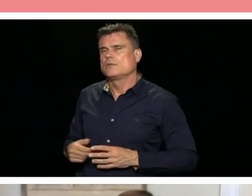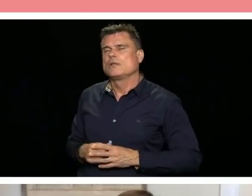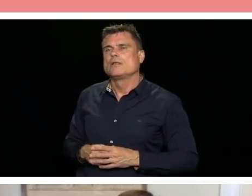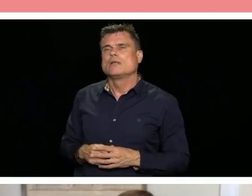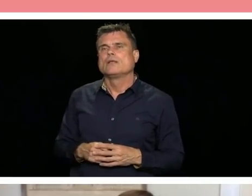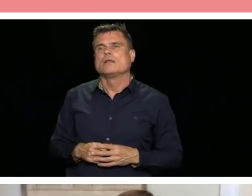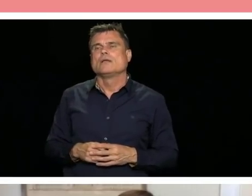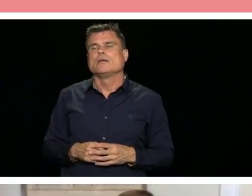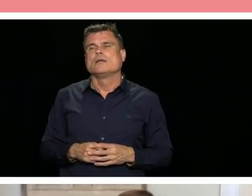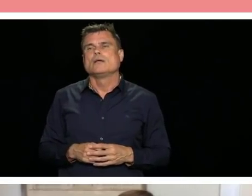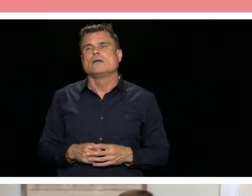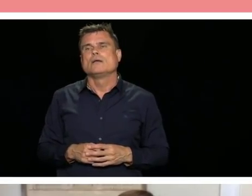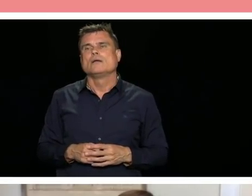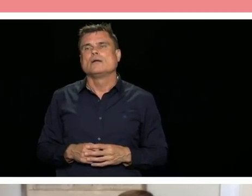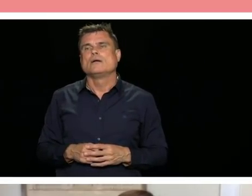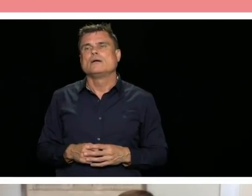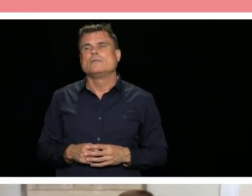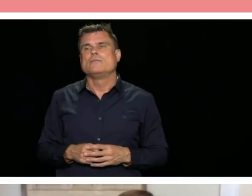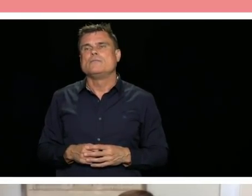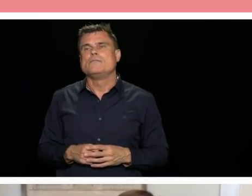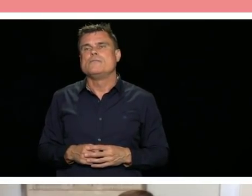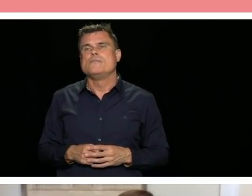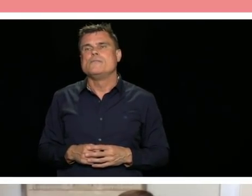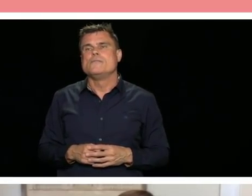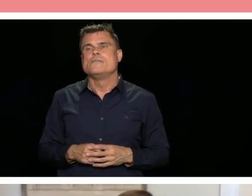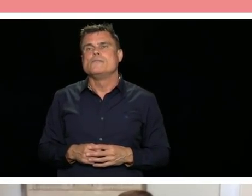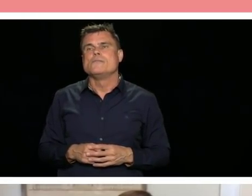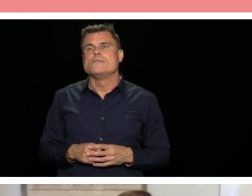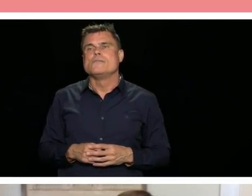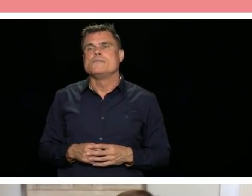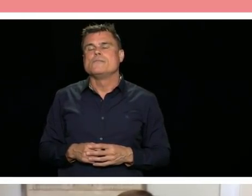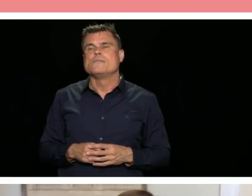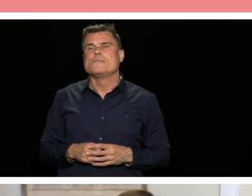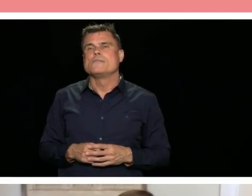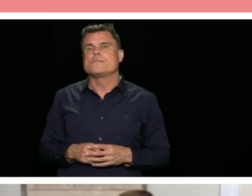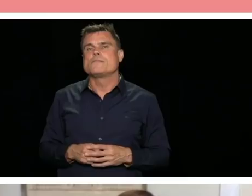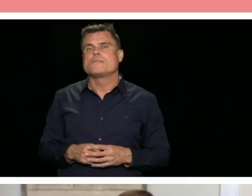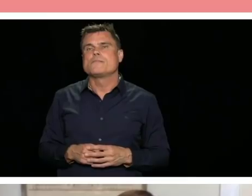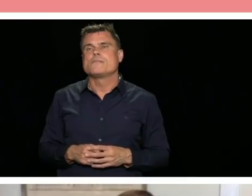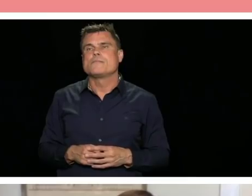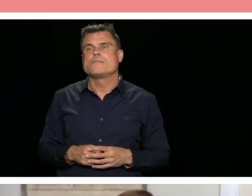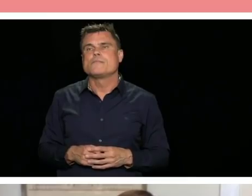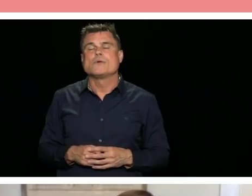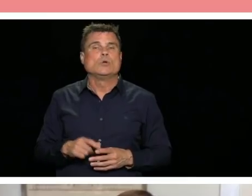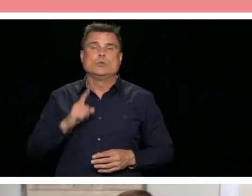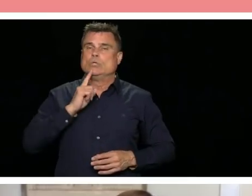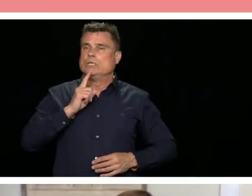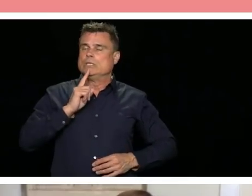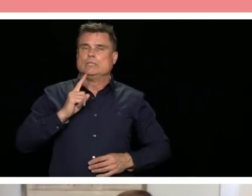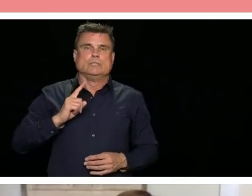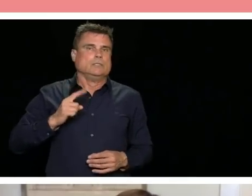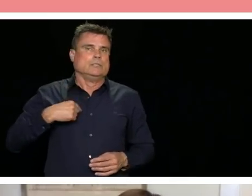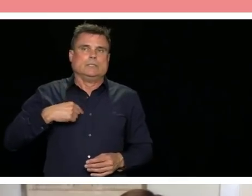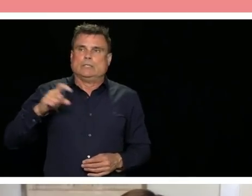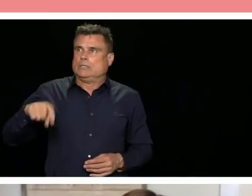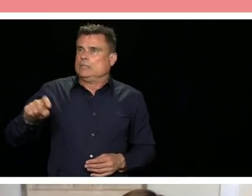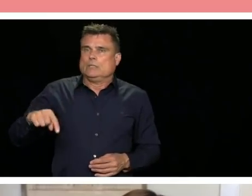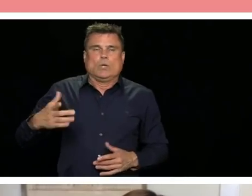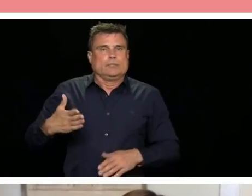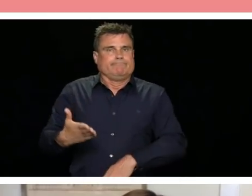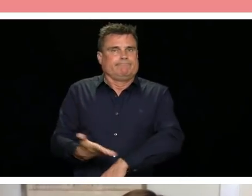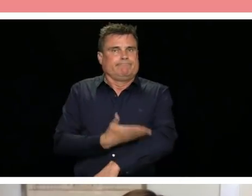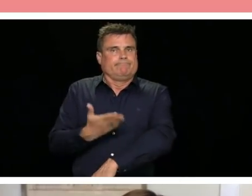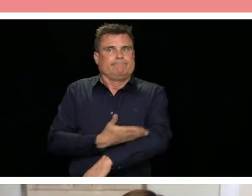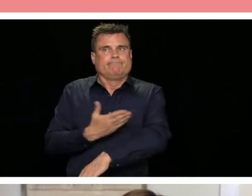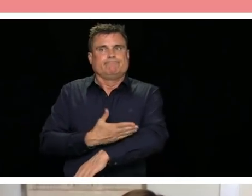extreme need to accelerate universal childcare and a living wage for educators? Can you please be more specific